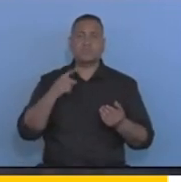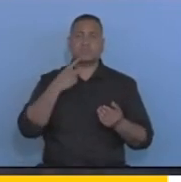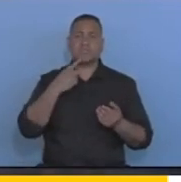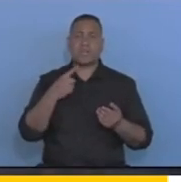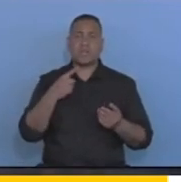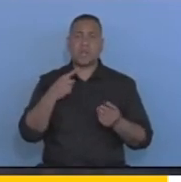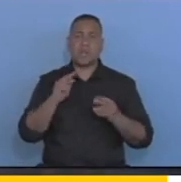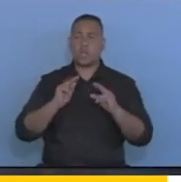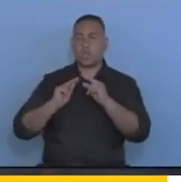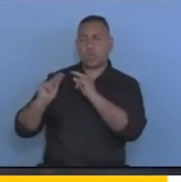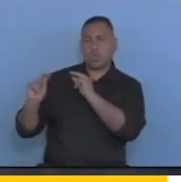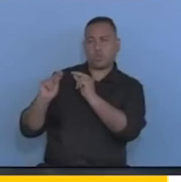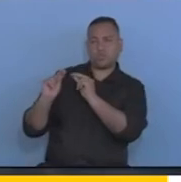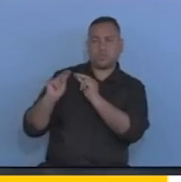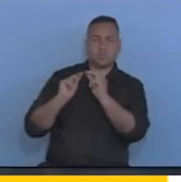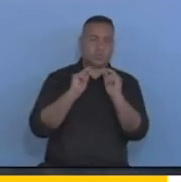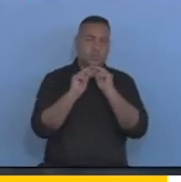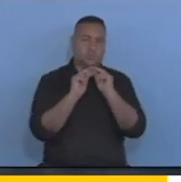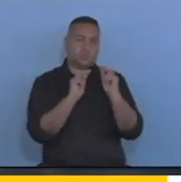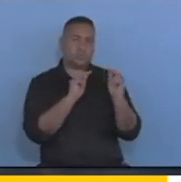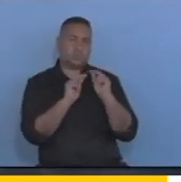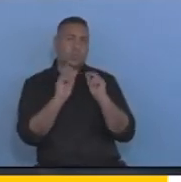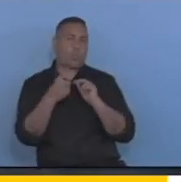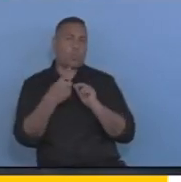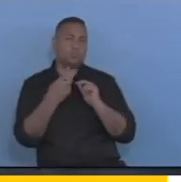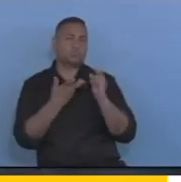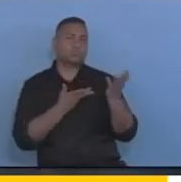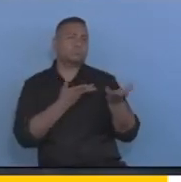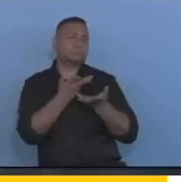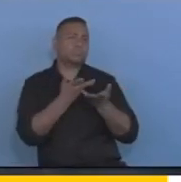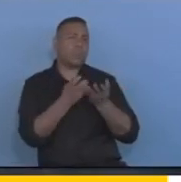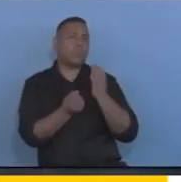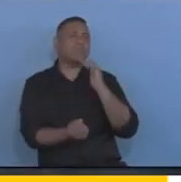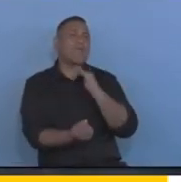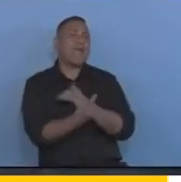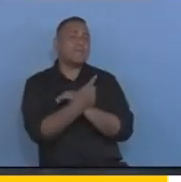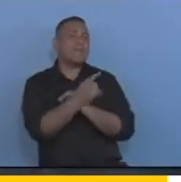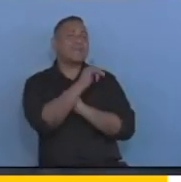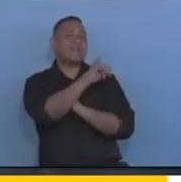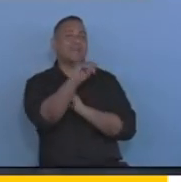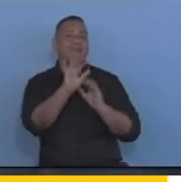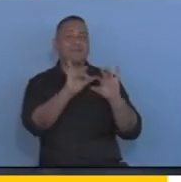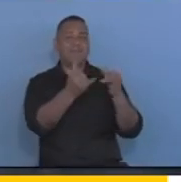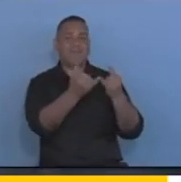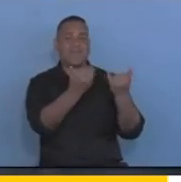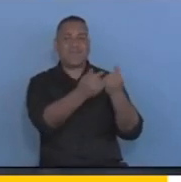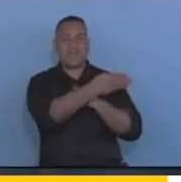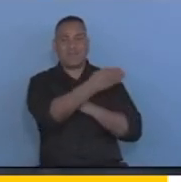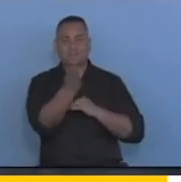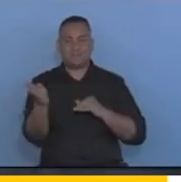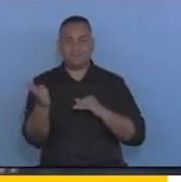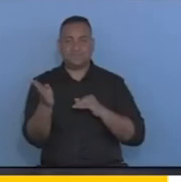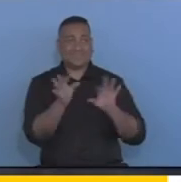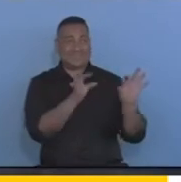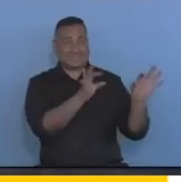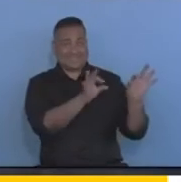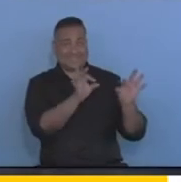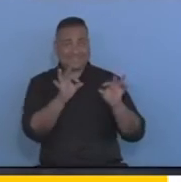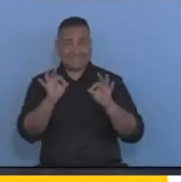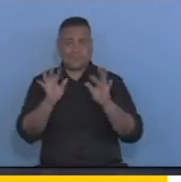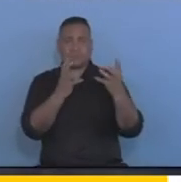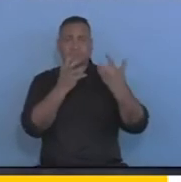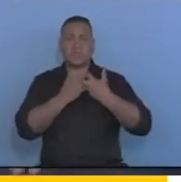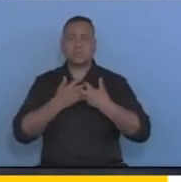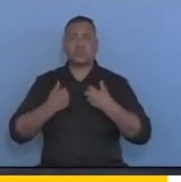constant interaction with what is happening in the sectors in question. Because that is dictating to what the courses will be. Exactly. And these things